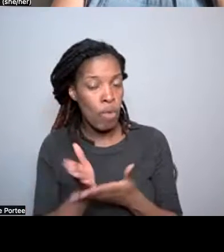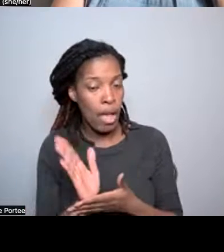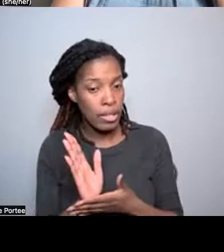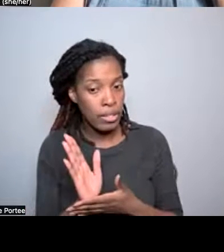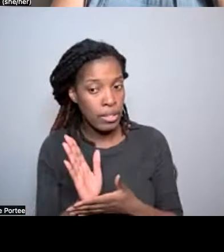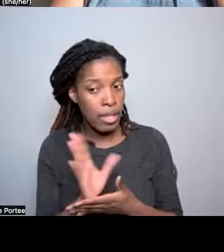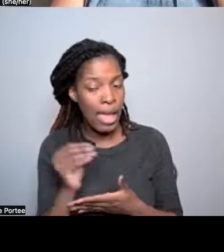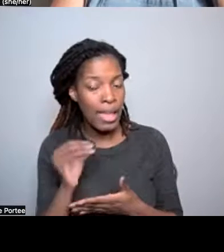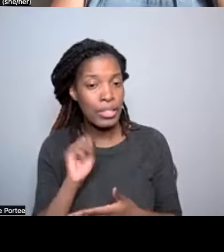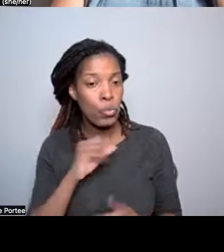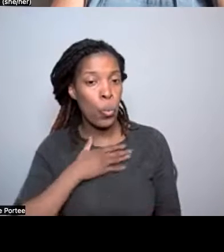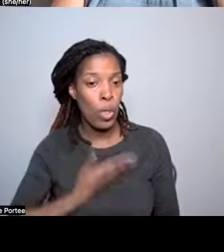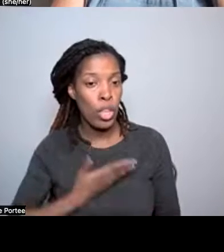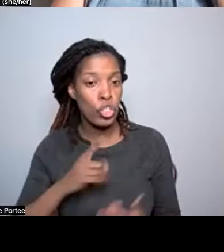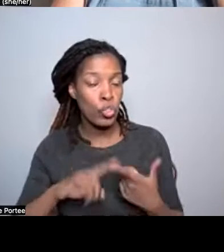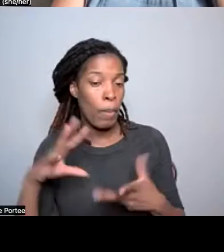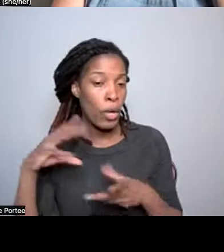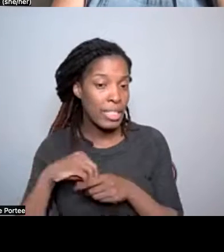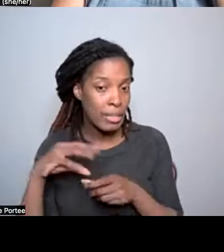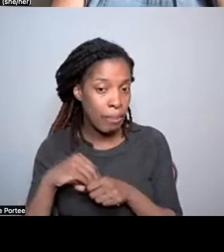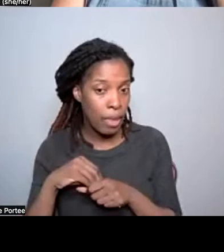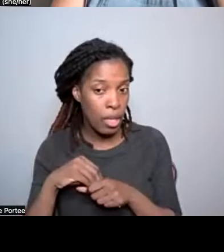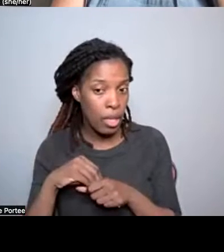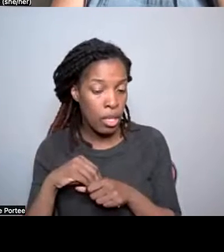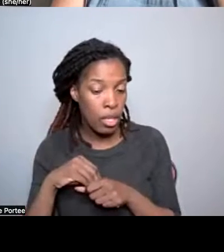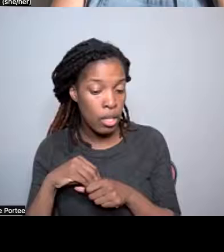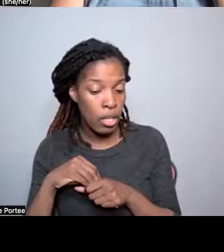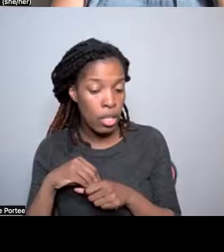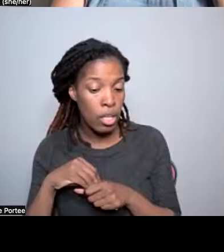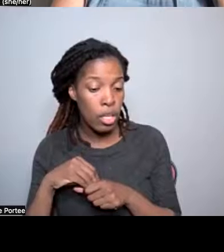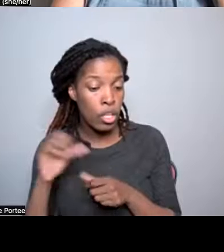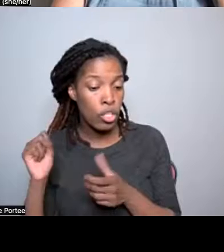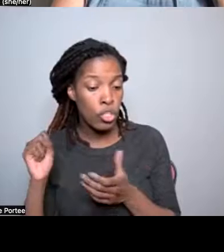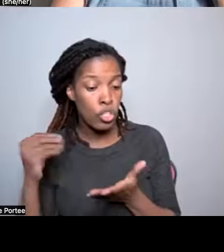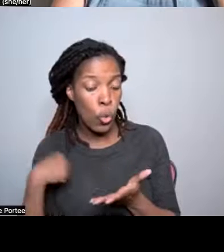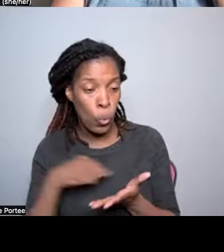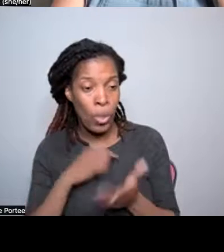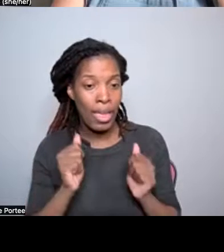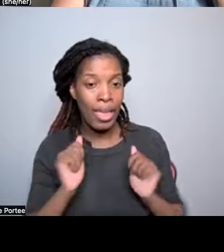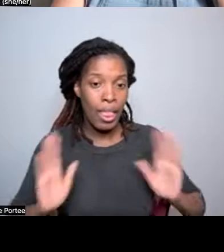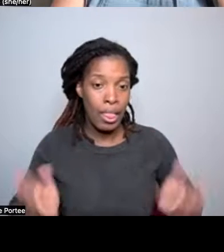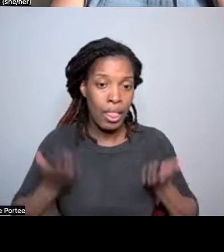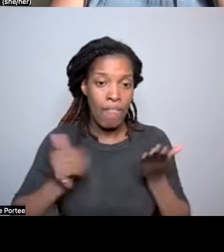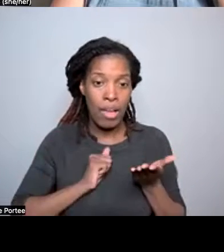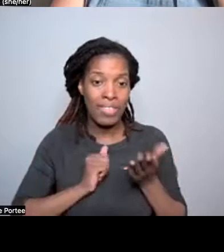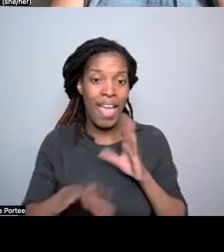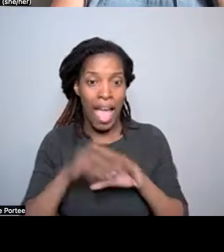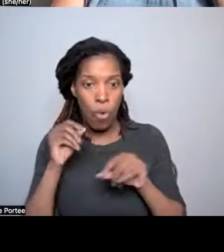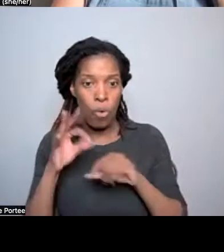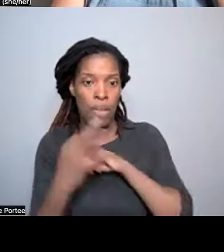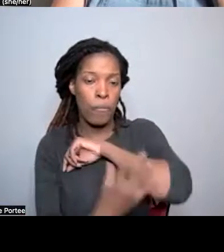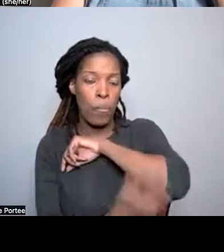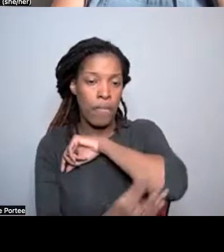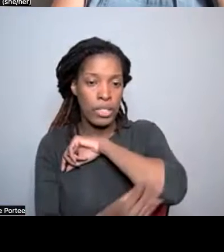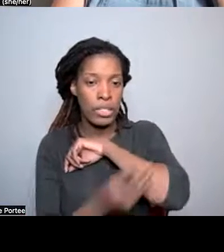willing to participate so that we can deliver ourselves from the yokes of poverty and we can enjoy our